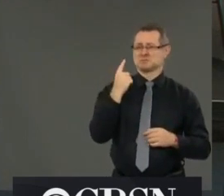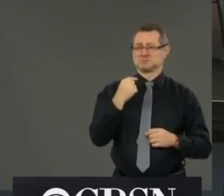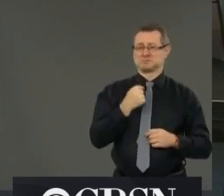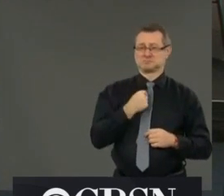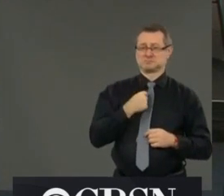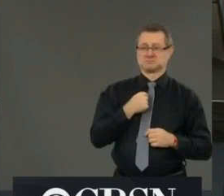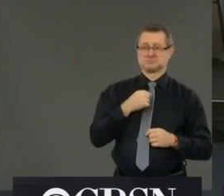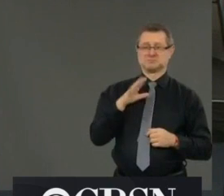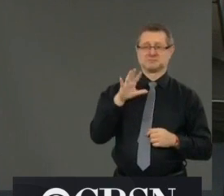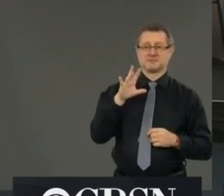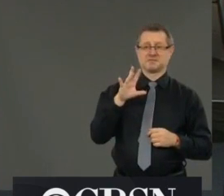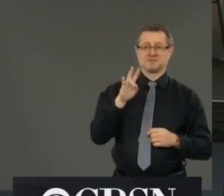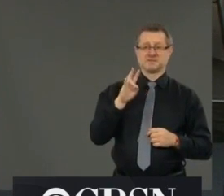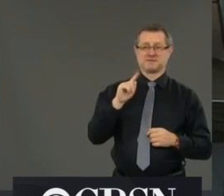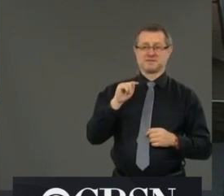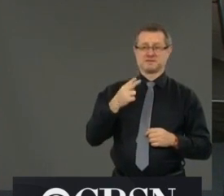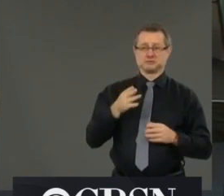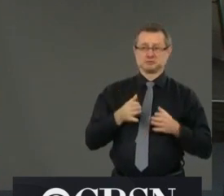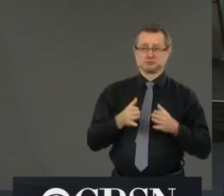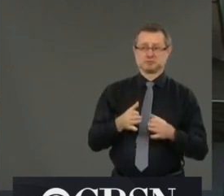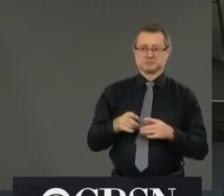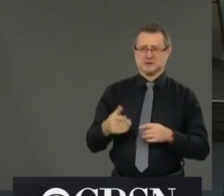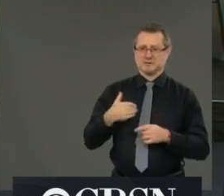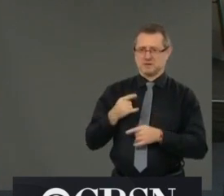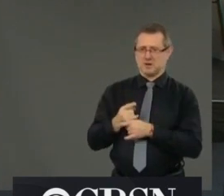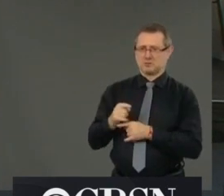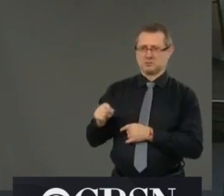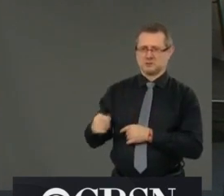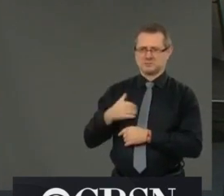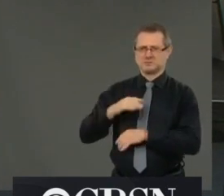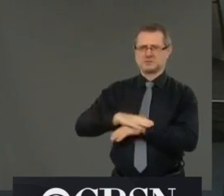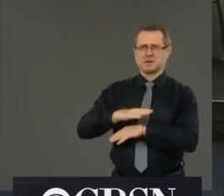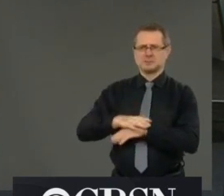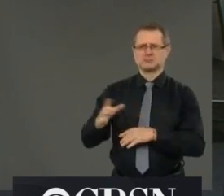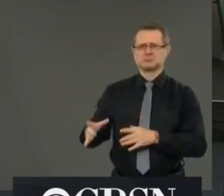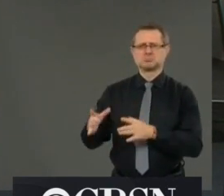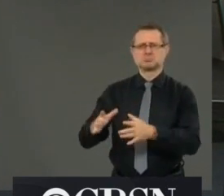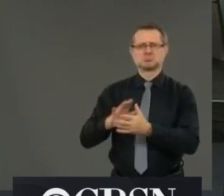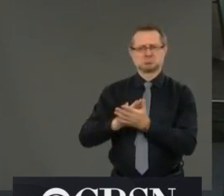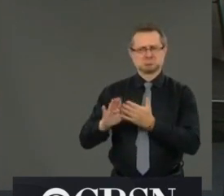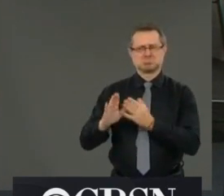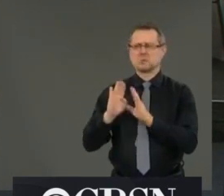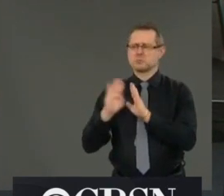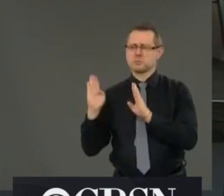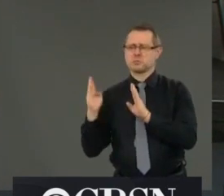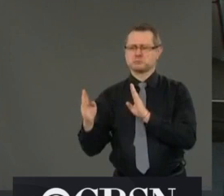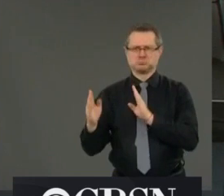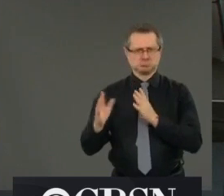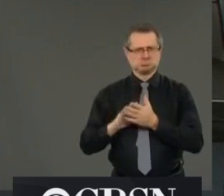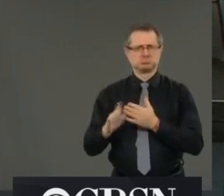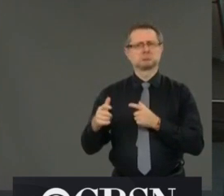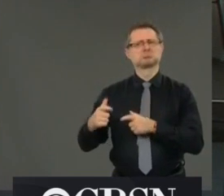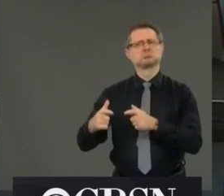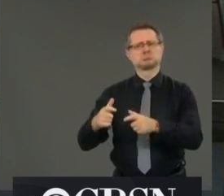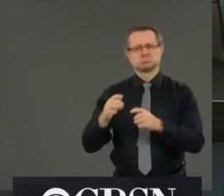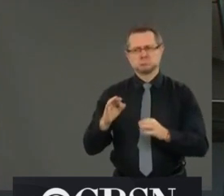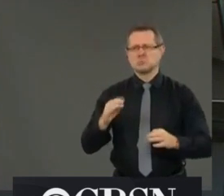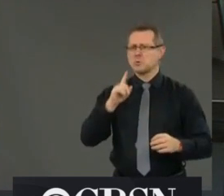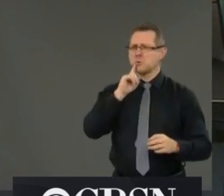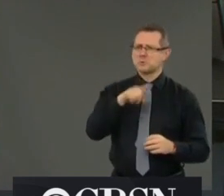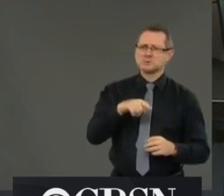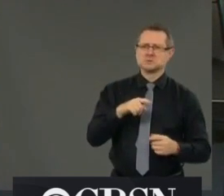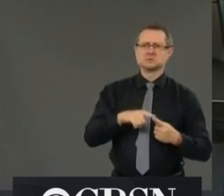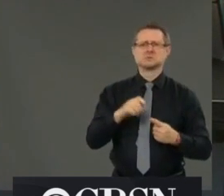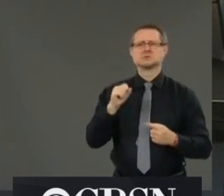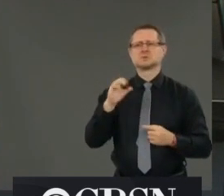there's a bar. They have tables, nice partitions in between. You order a scotch and soda. They come and they bring a scotch and soda to you on your table